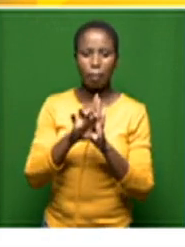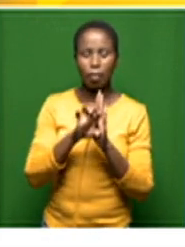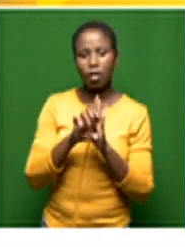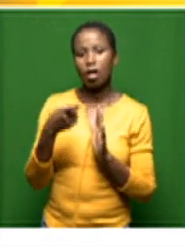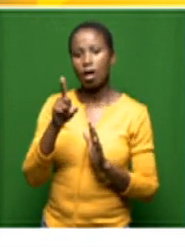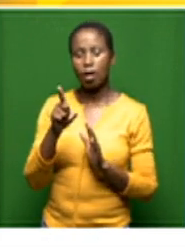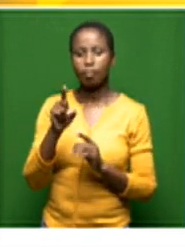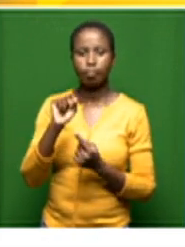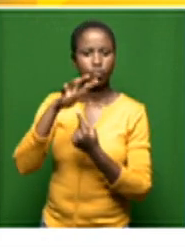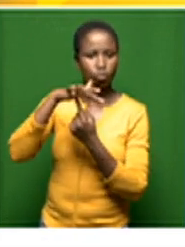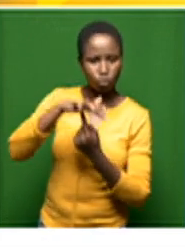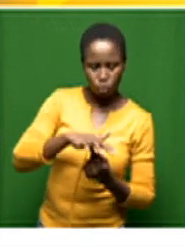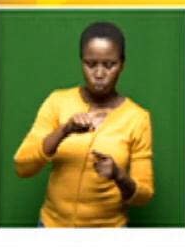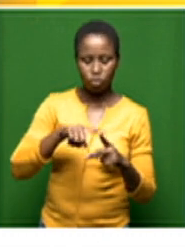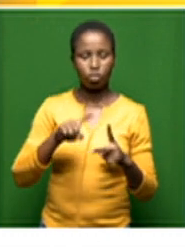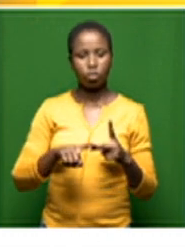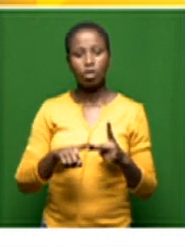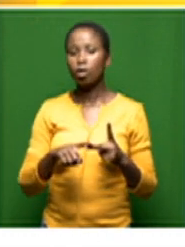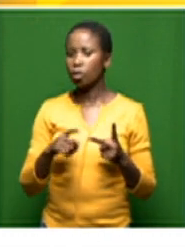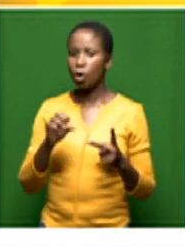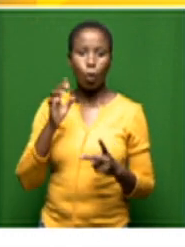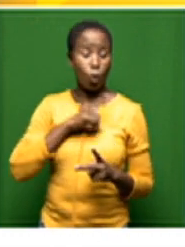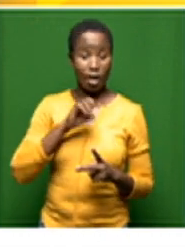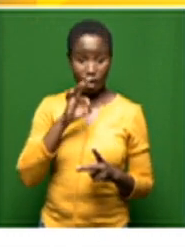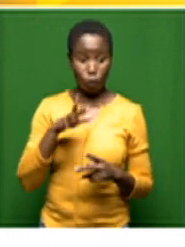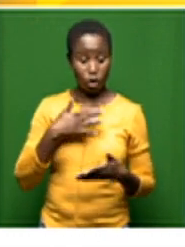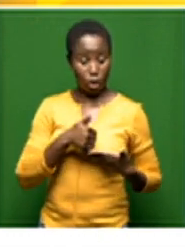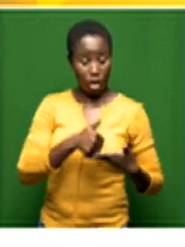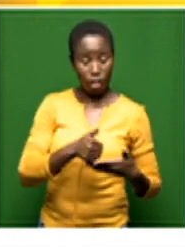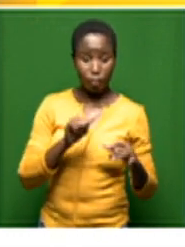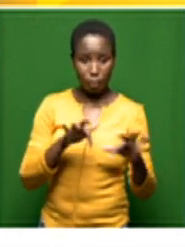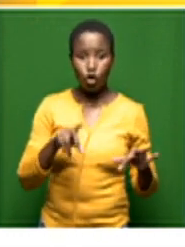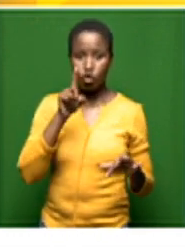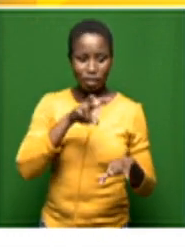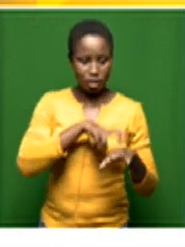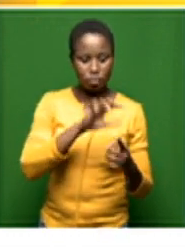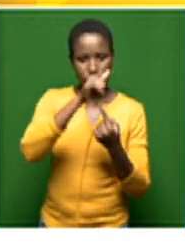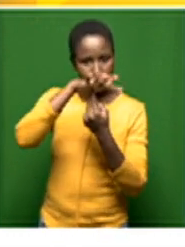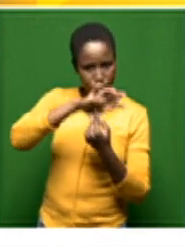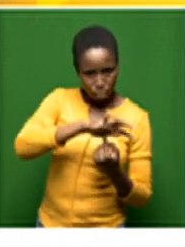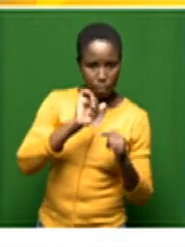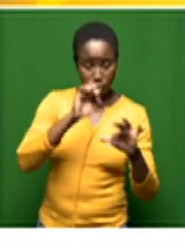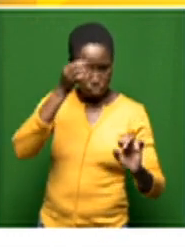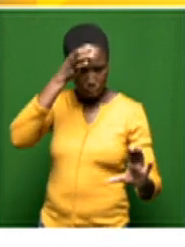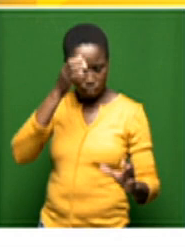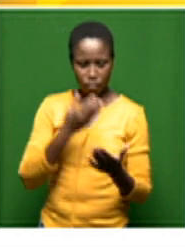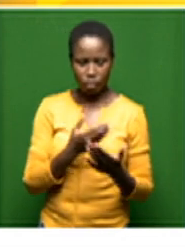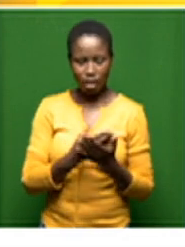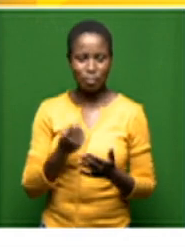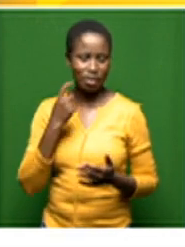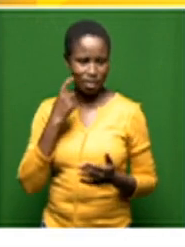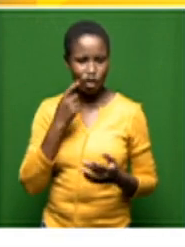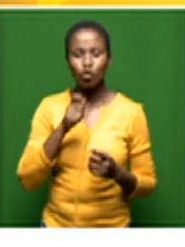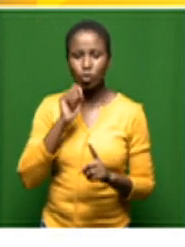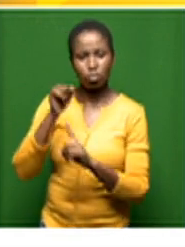Force, because when you talk of airlifting people, you need the Air Force expertise. They are the ones who can